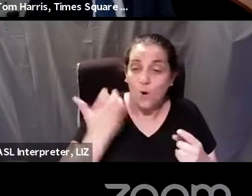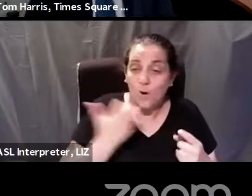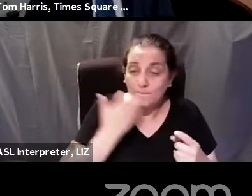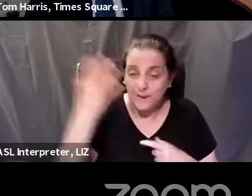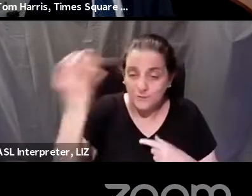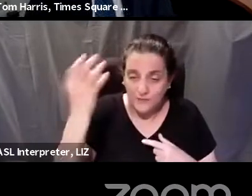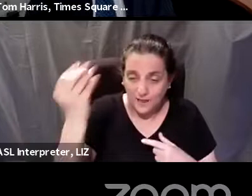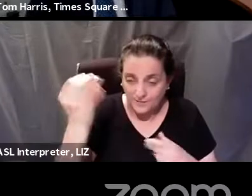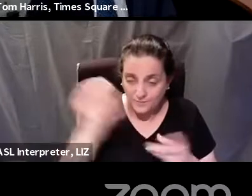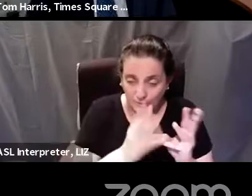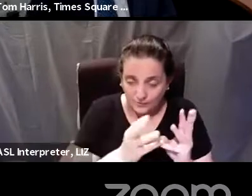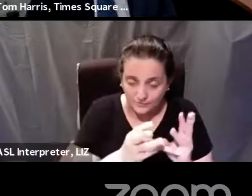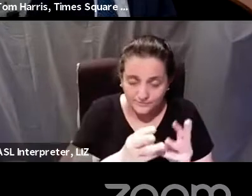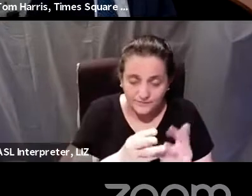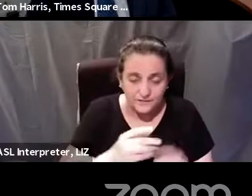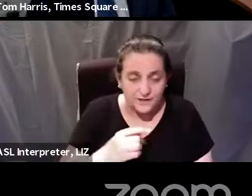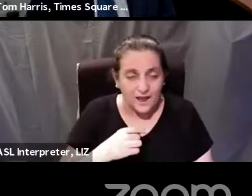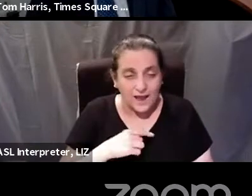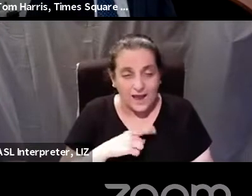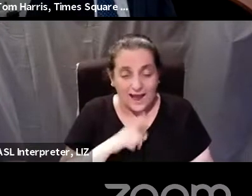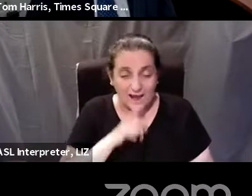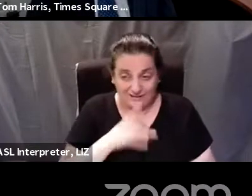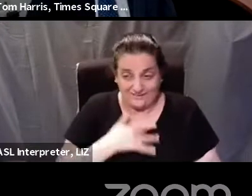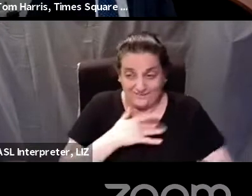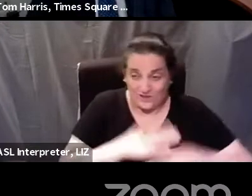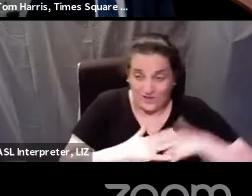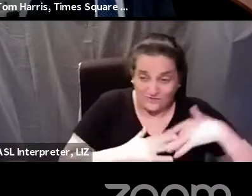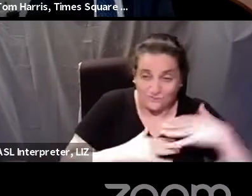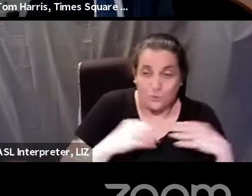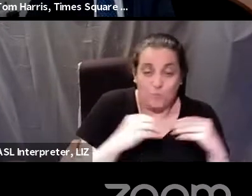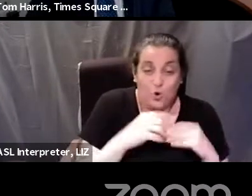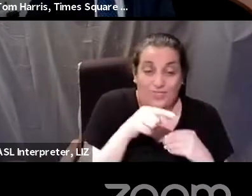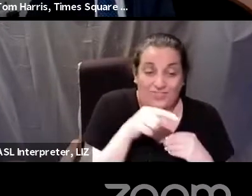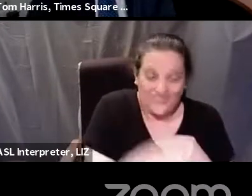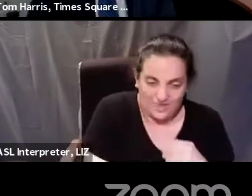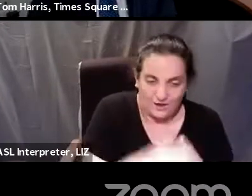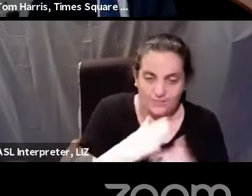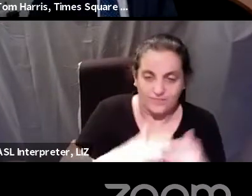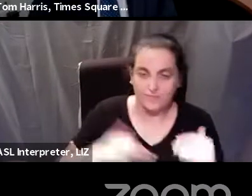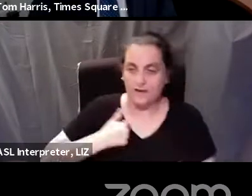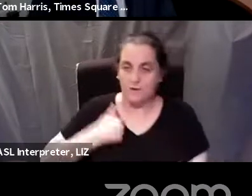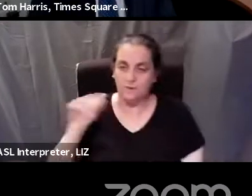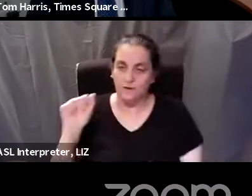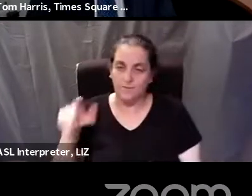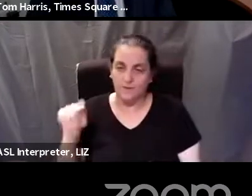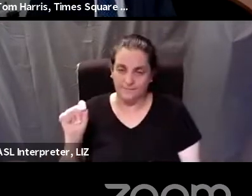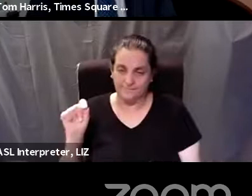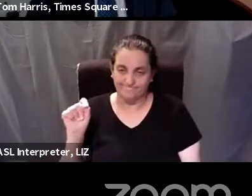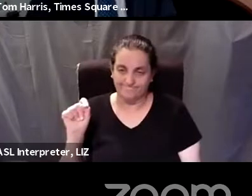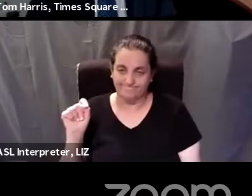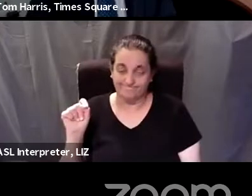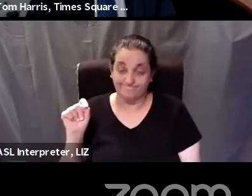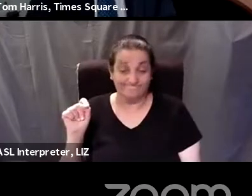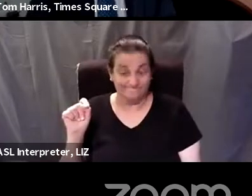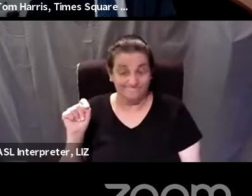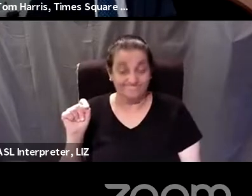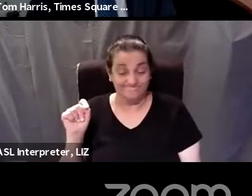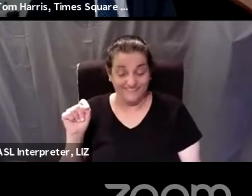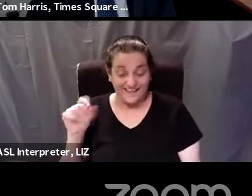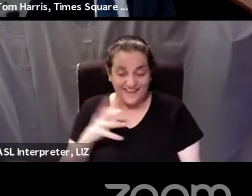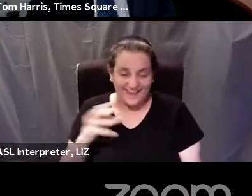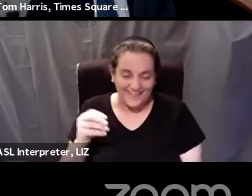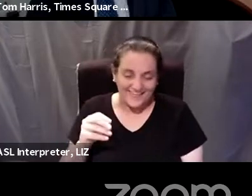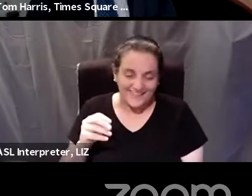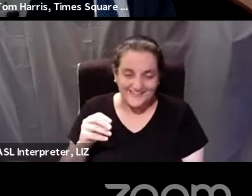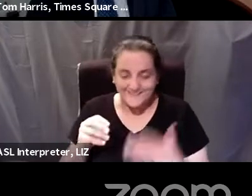like, wow, I'm really more comfortable here than I am in my own apartment. And you know, this is